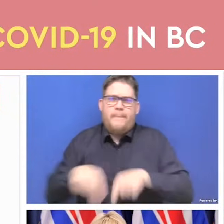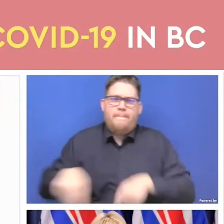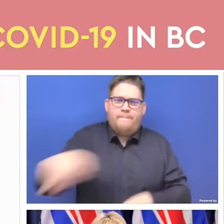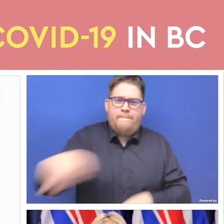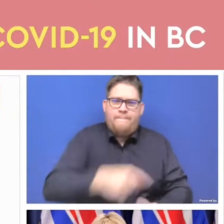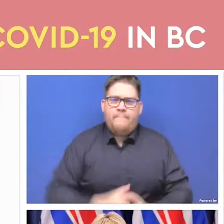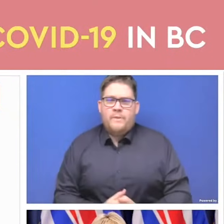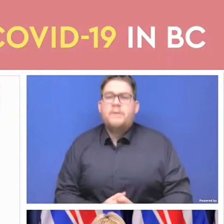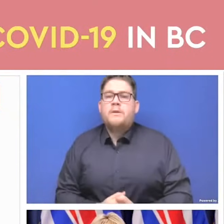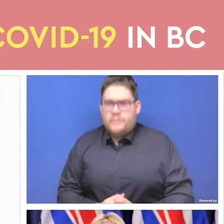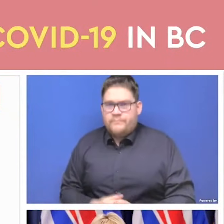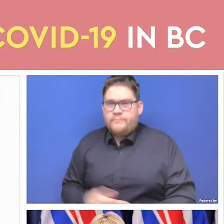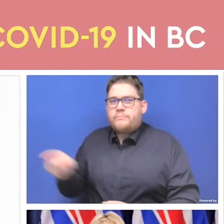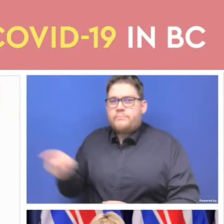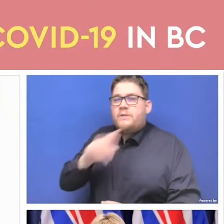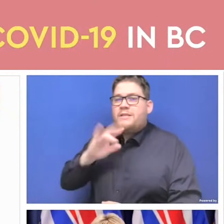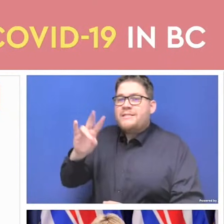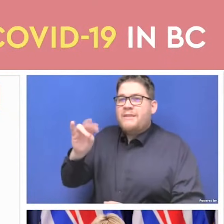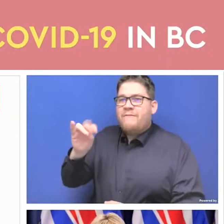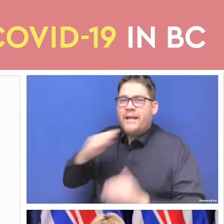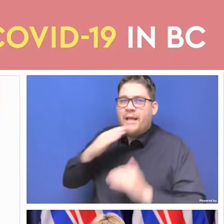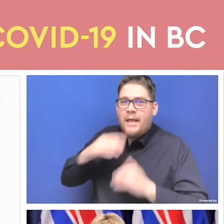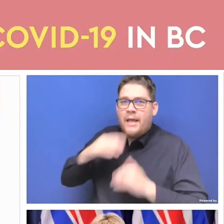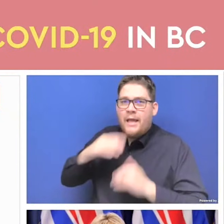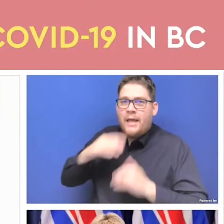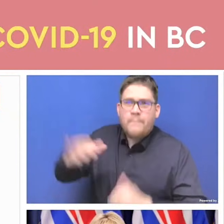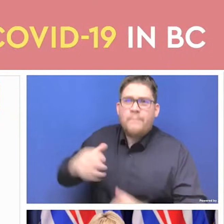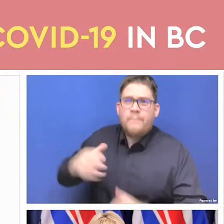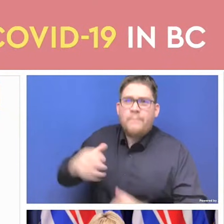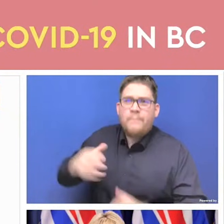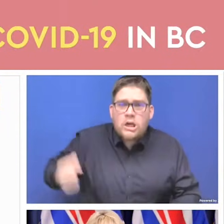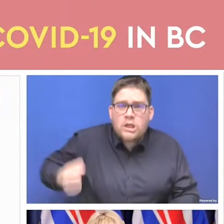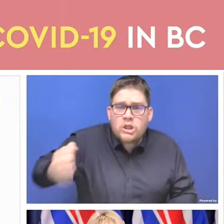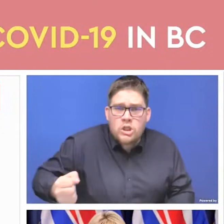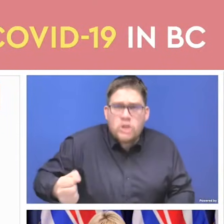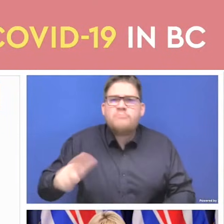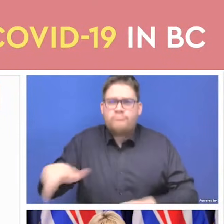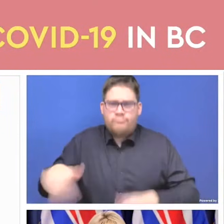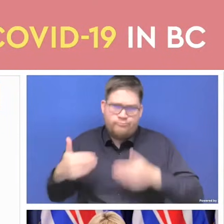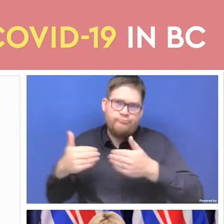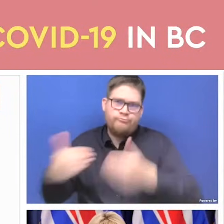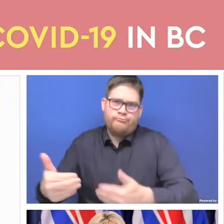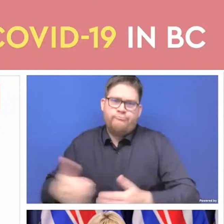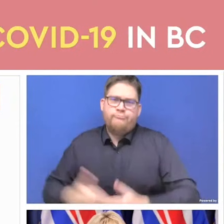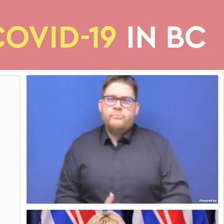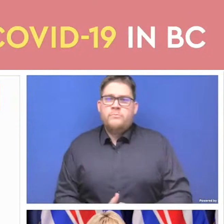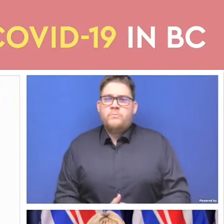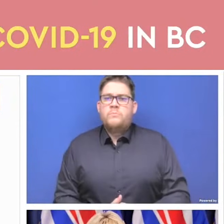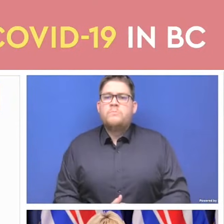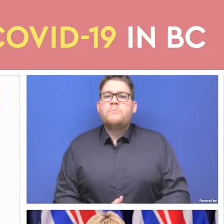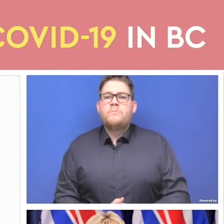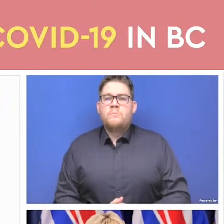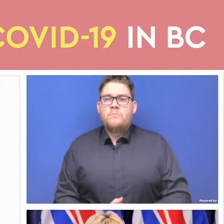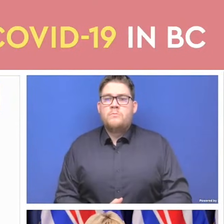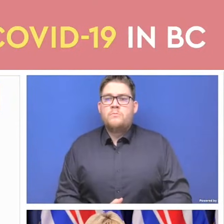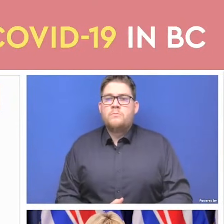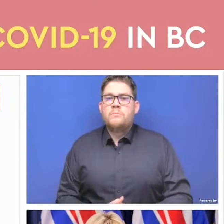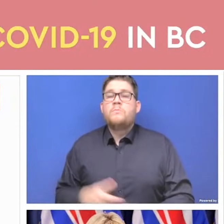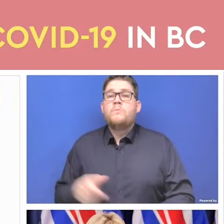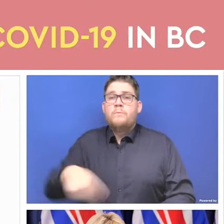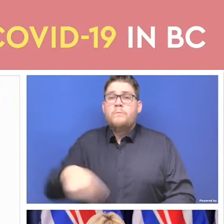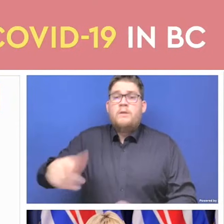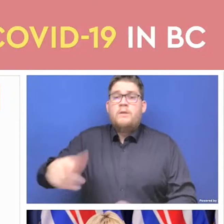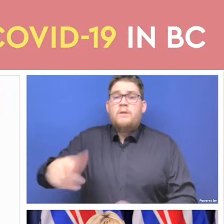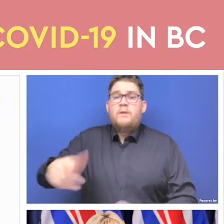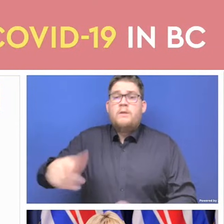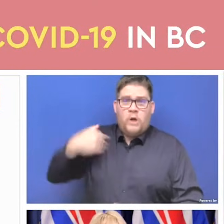their first and second doses earlier on in our program and are now at least 6 months from their dose